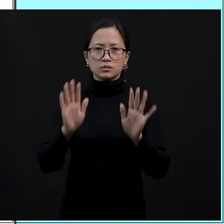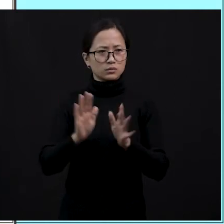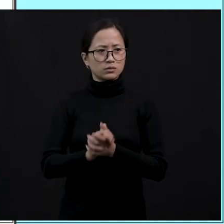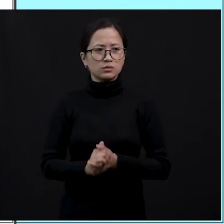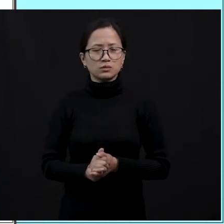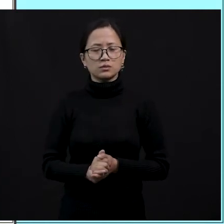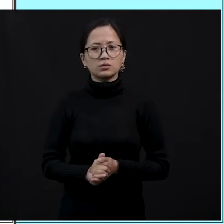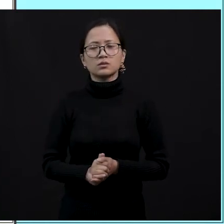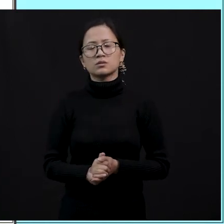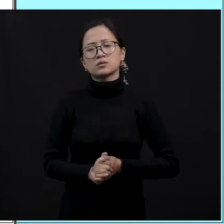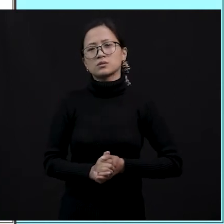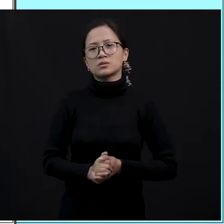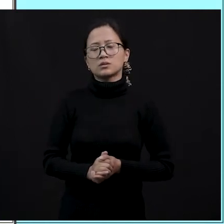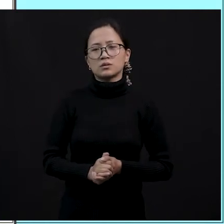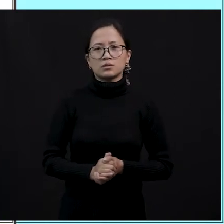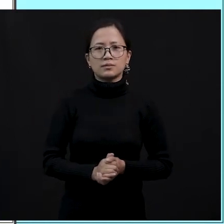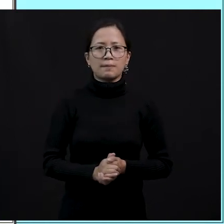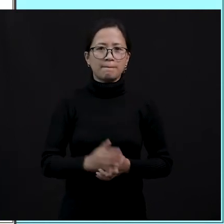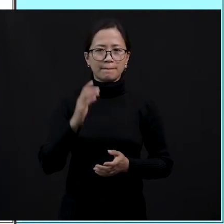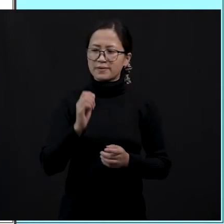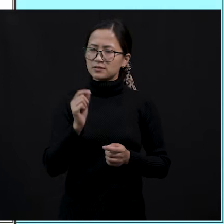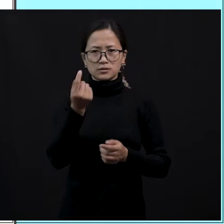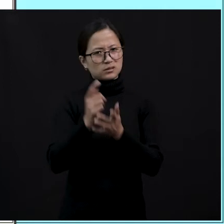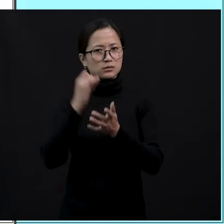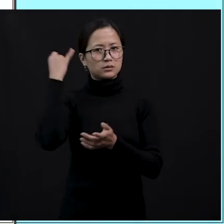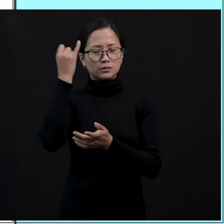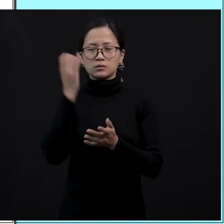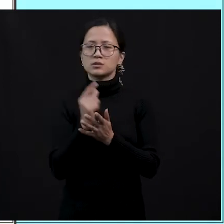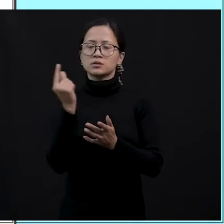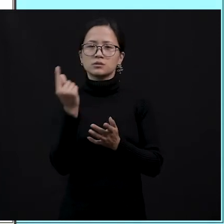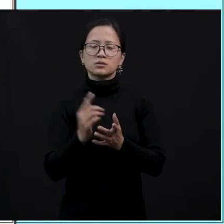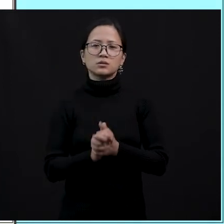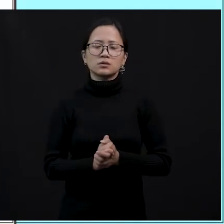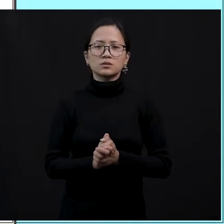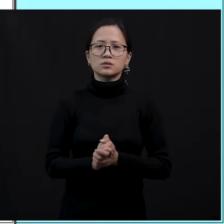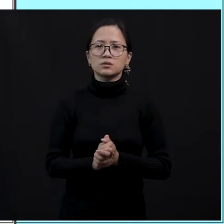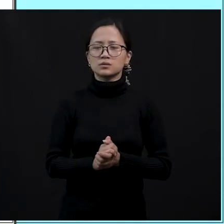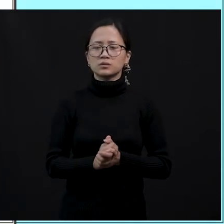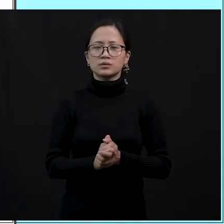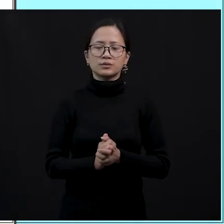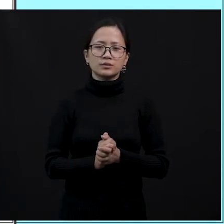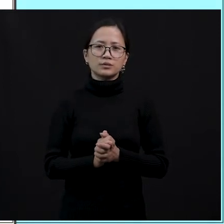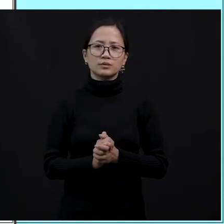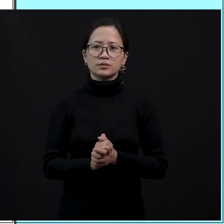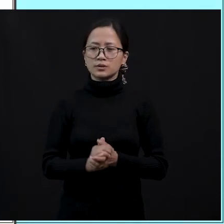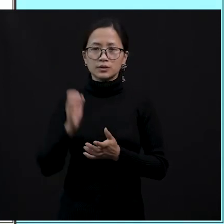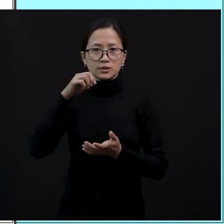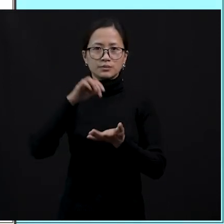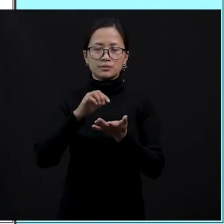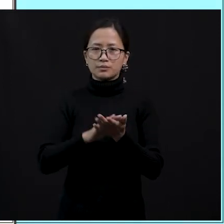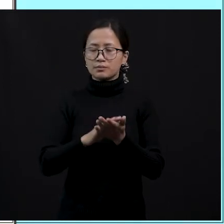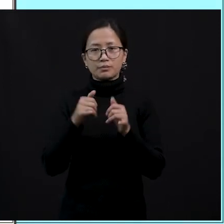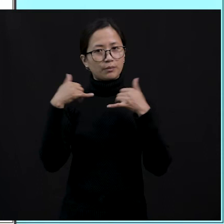He has no money, but what he does have is imagination. And using that imagination, he played out